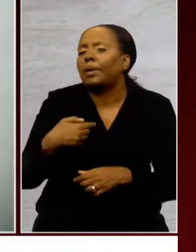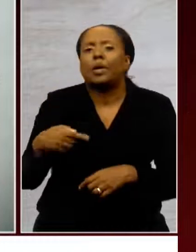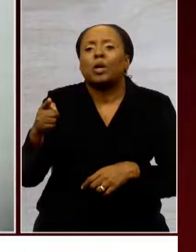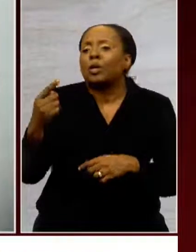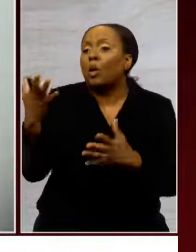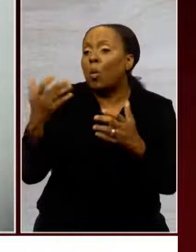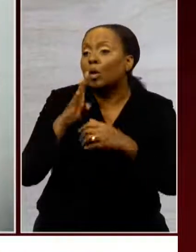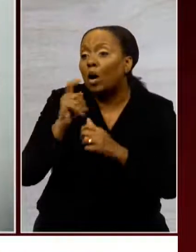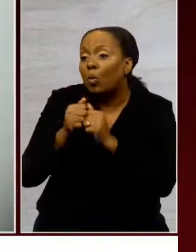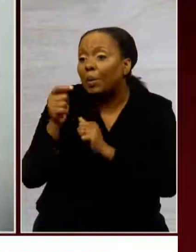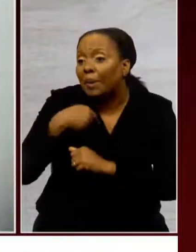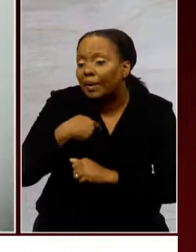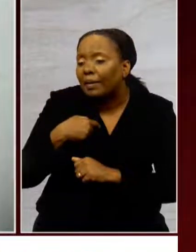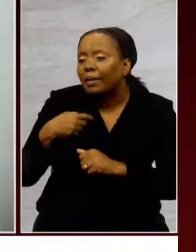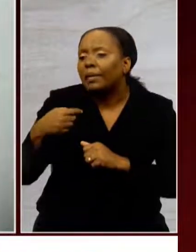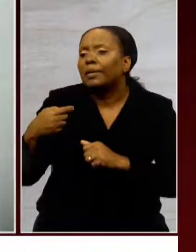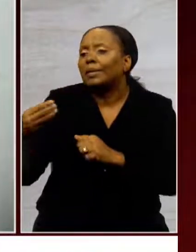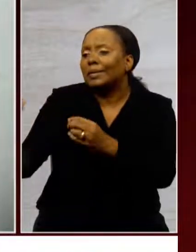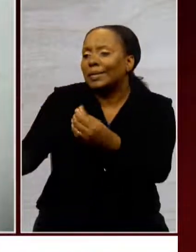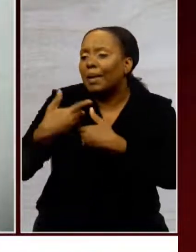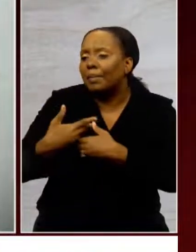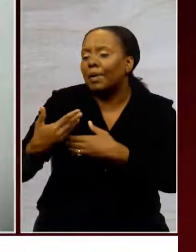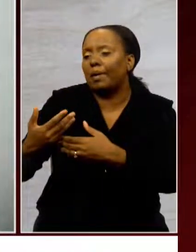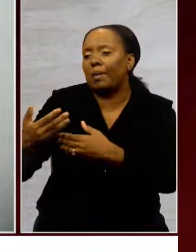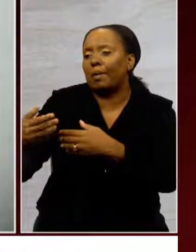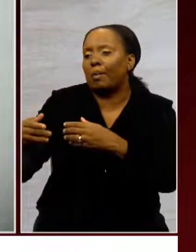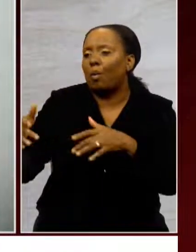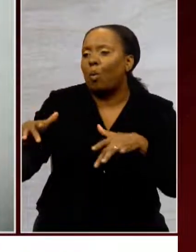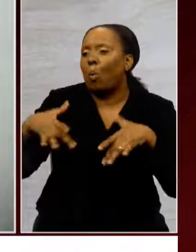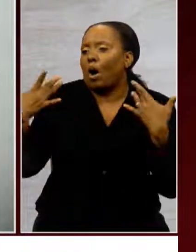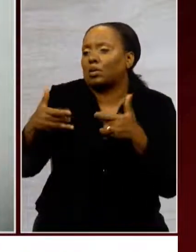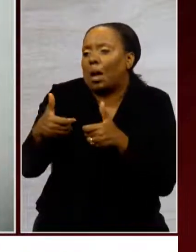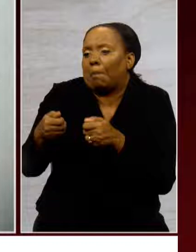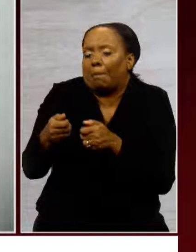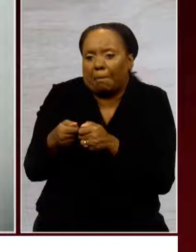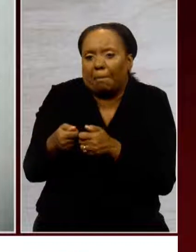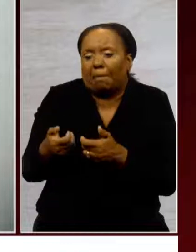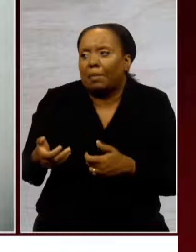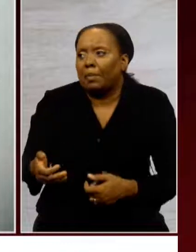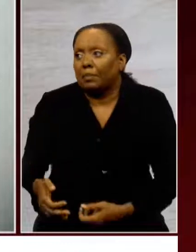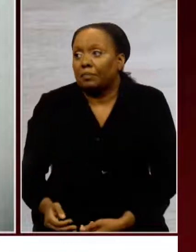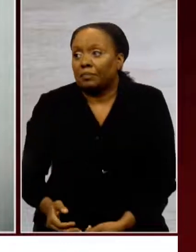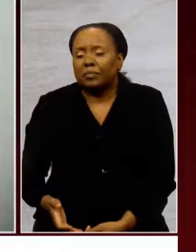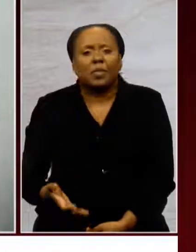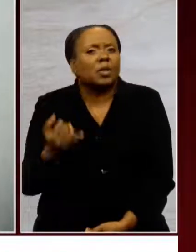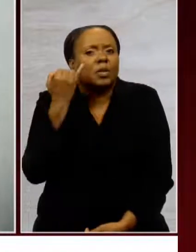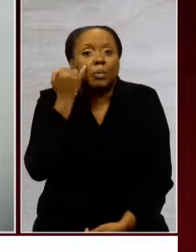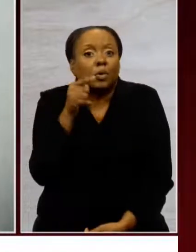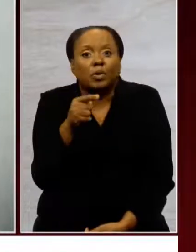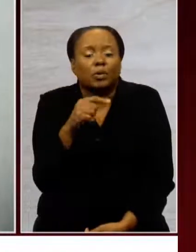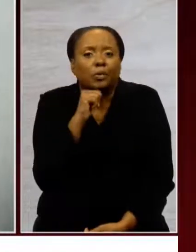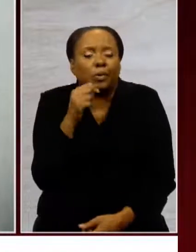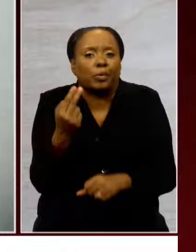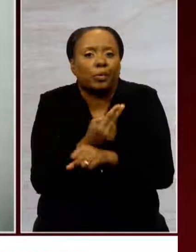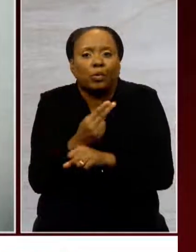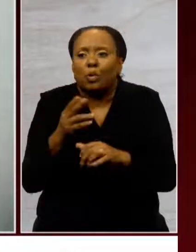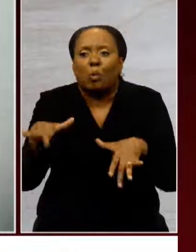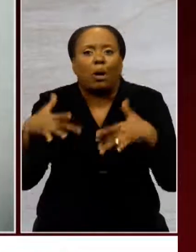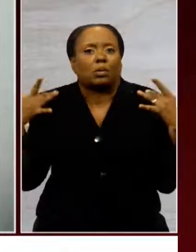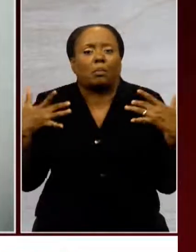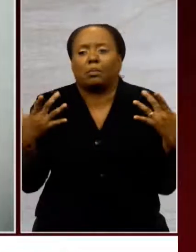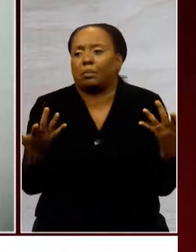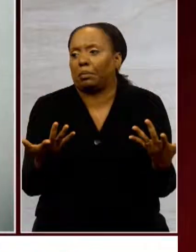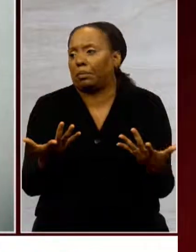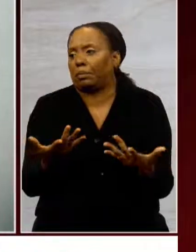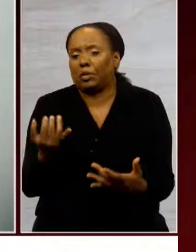that's the only mode of conduct, the only mode of communication they will accept. What if you don't use WhatsApp? What if you can't use